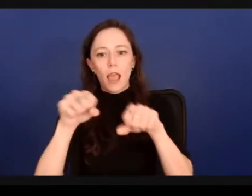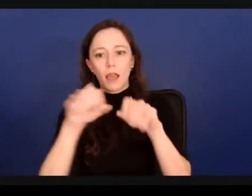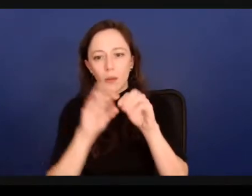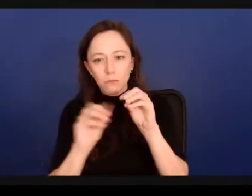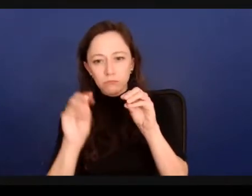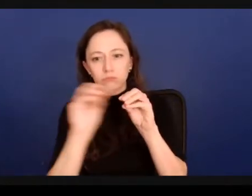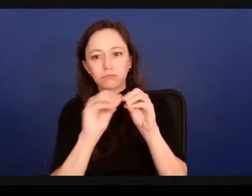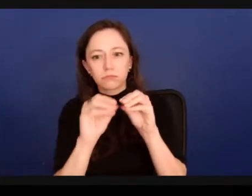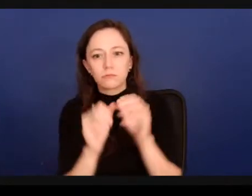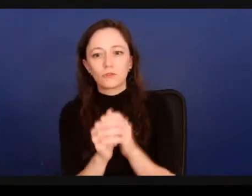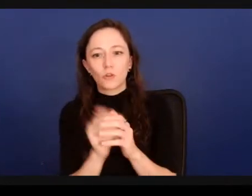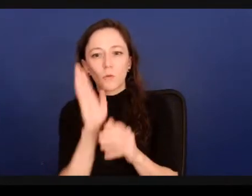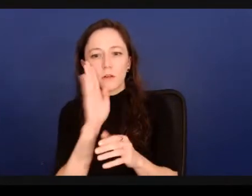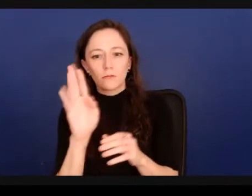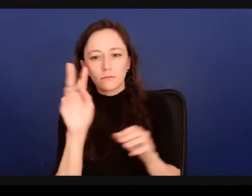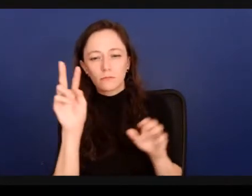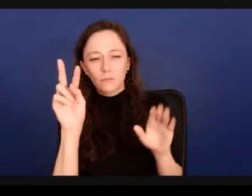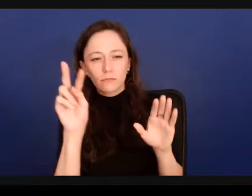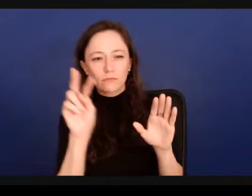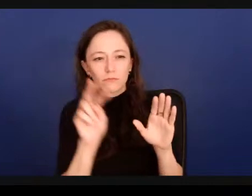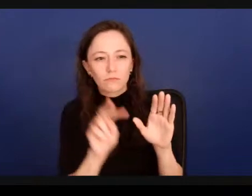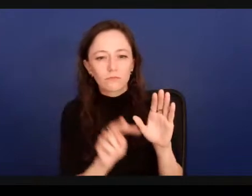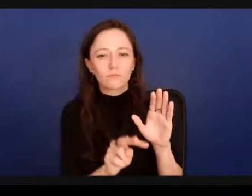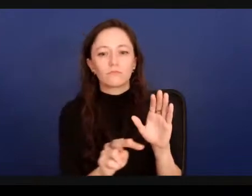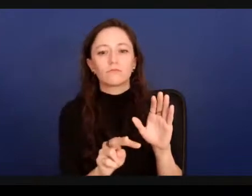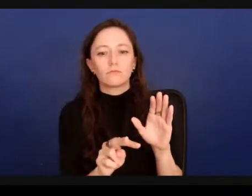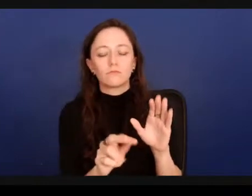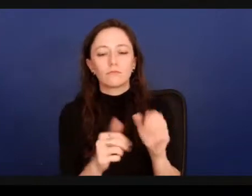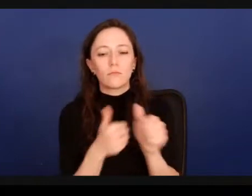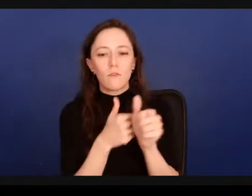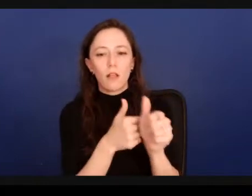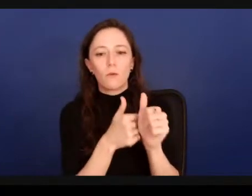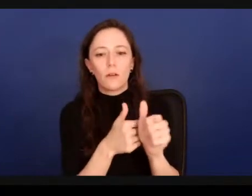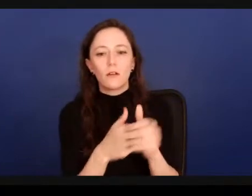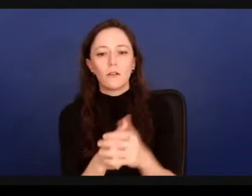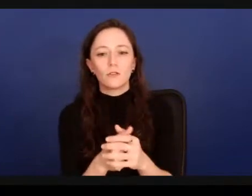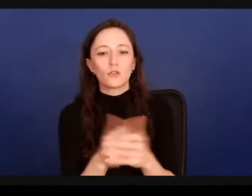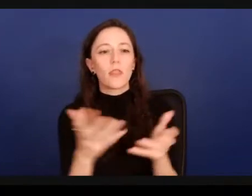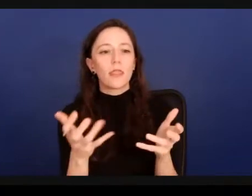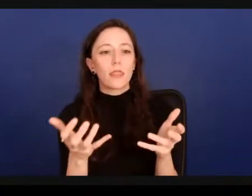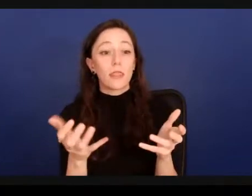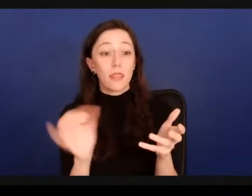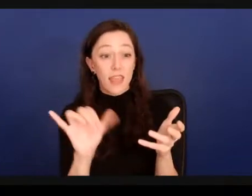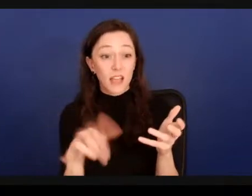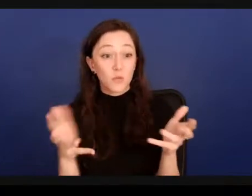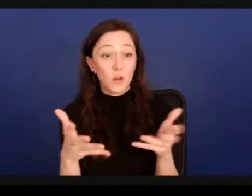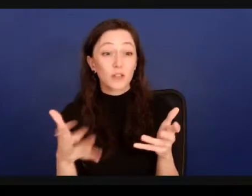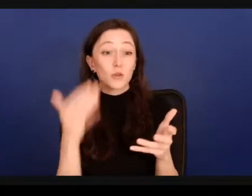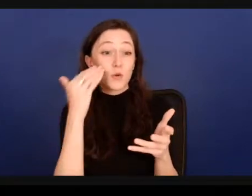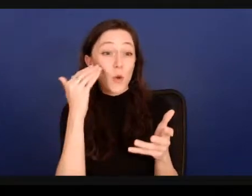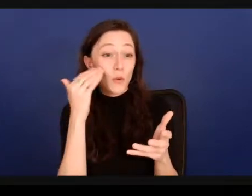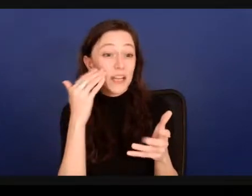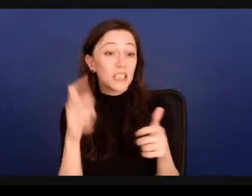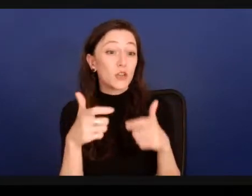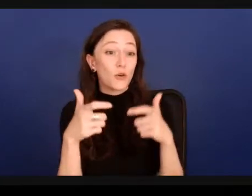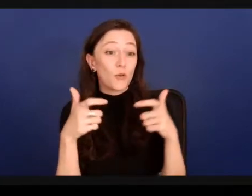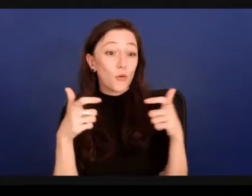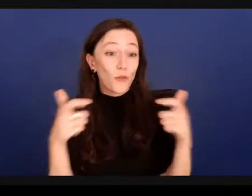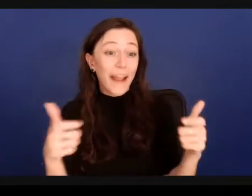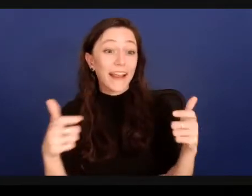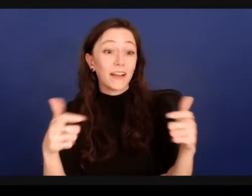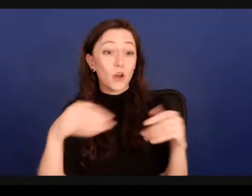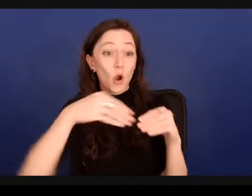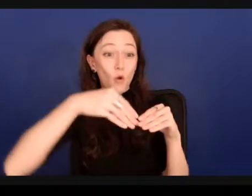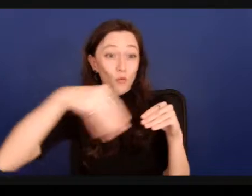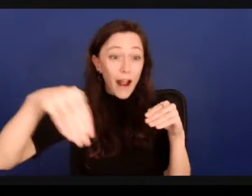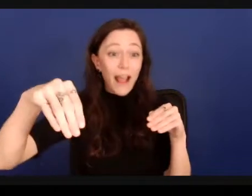to here. There it is right there. Right, this is what is known as the Great Crack. And if you do that, you come to